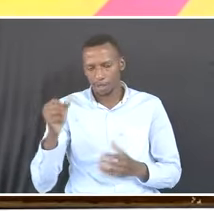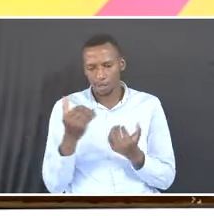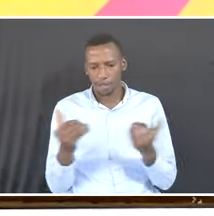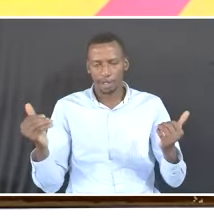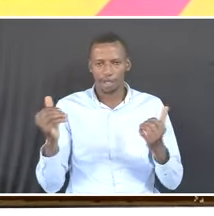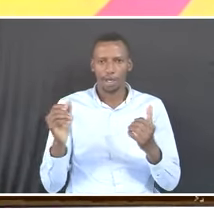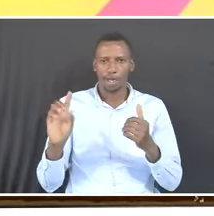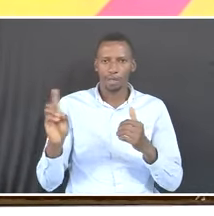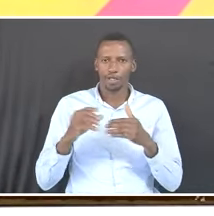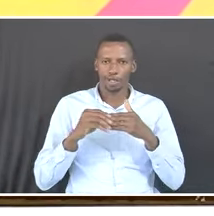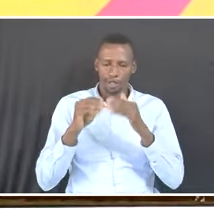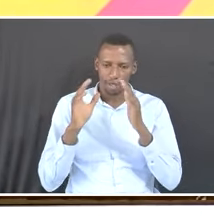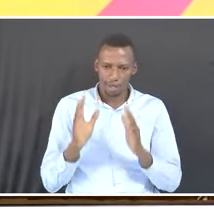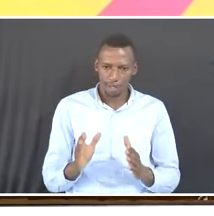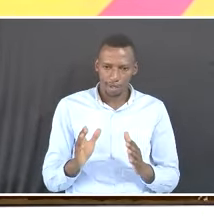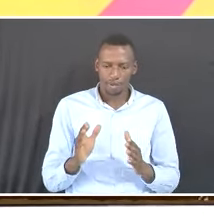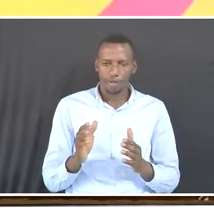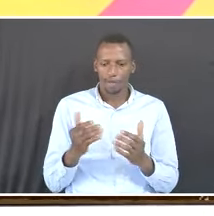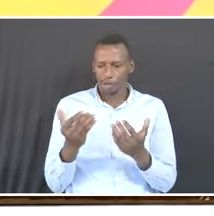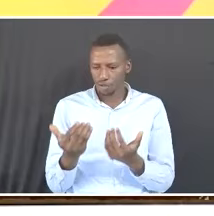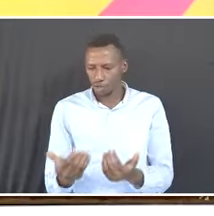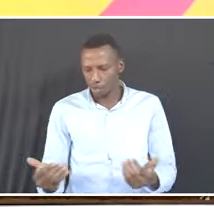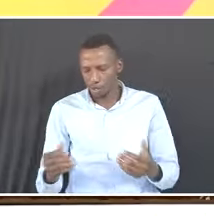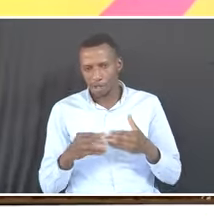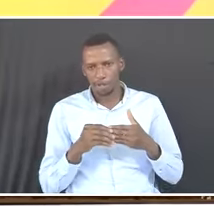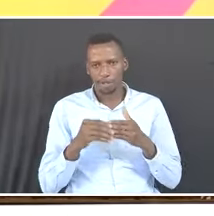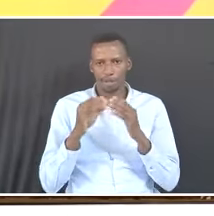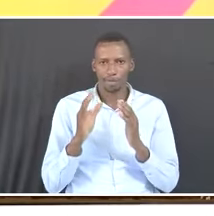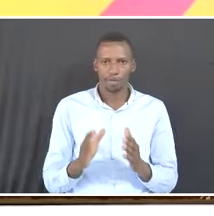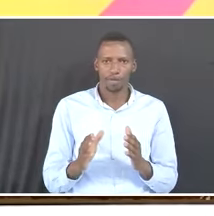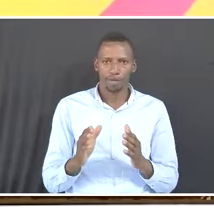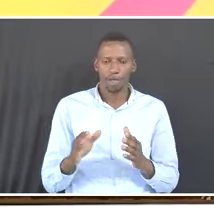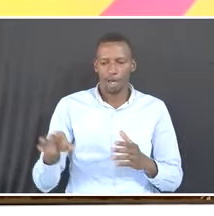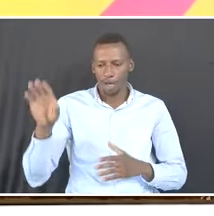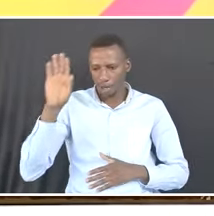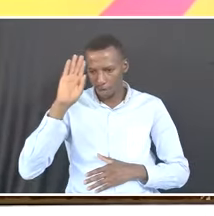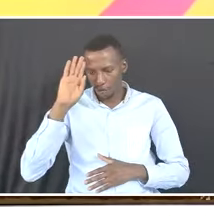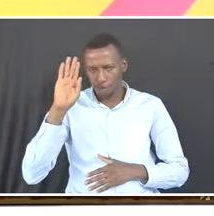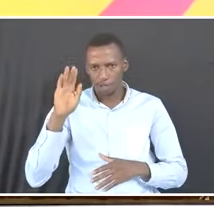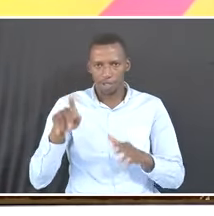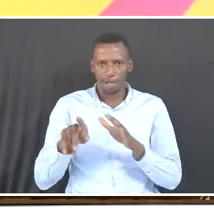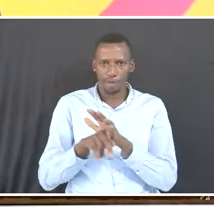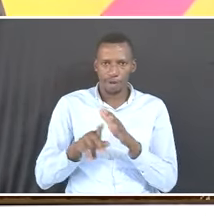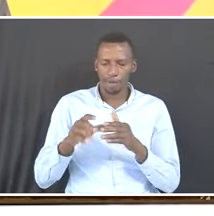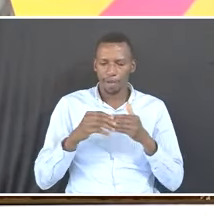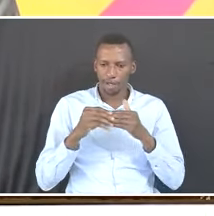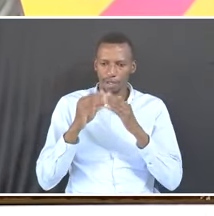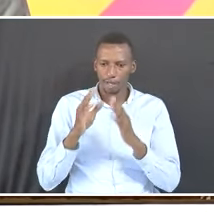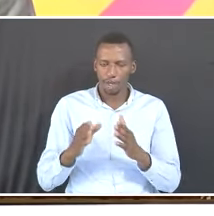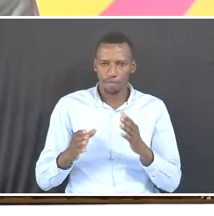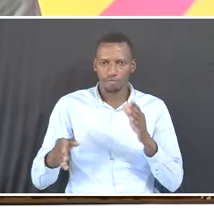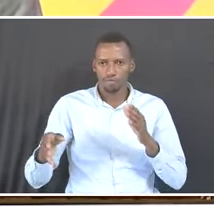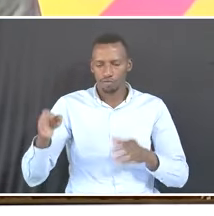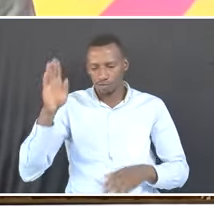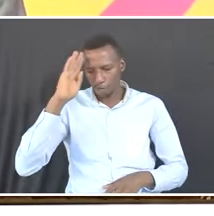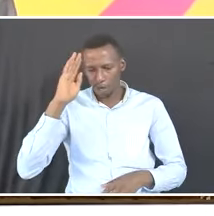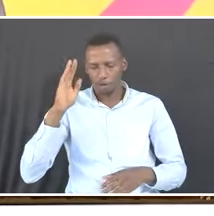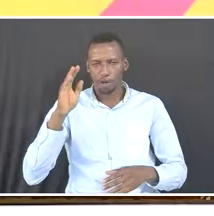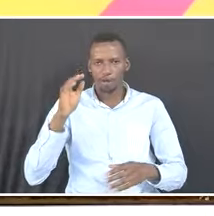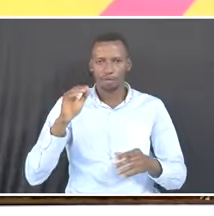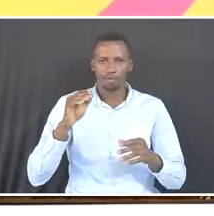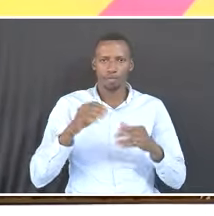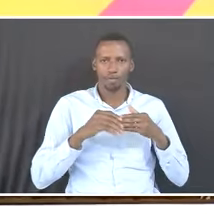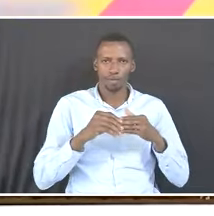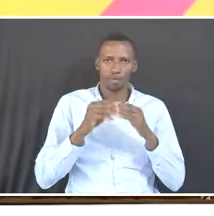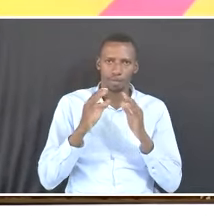my cradle role leader, my kindergarten leader, my adventurous leader, my primary leader, my pathfinder leader, my early